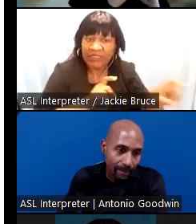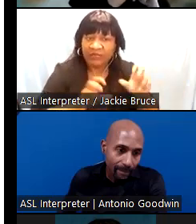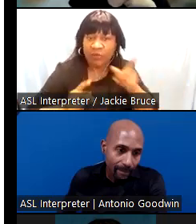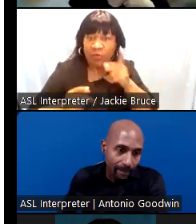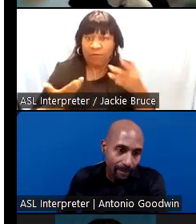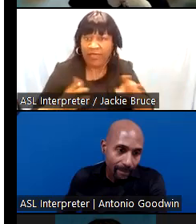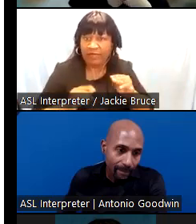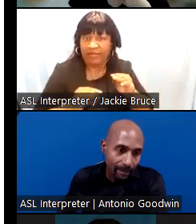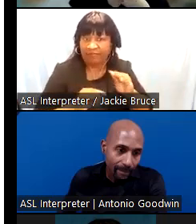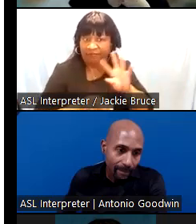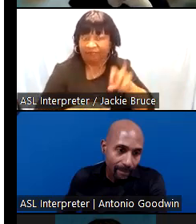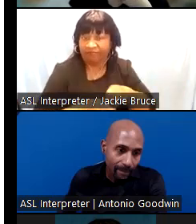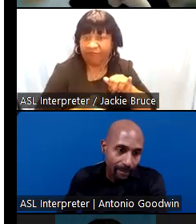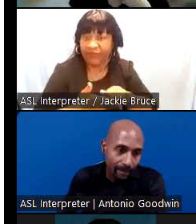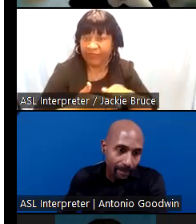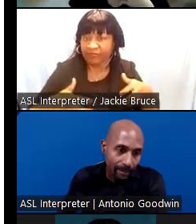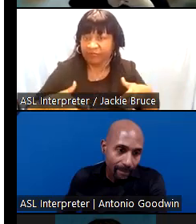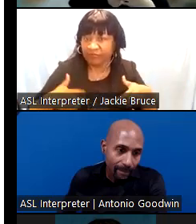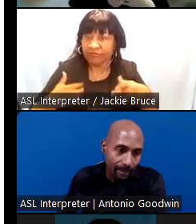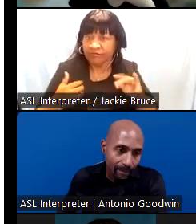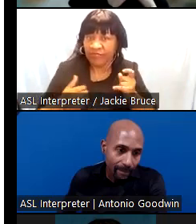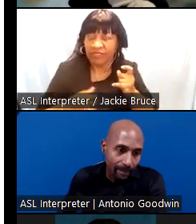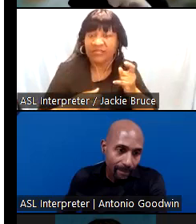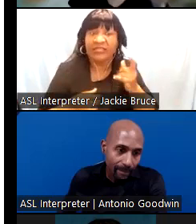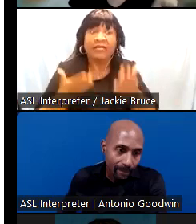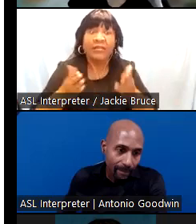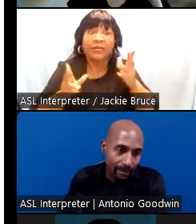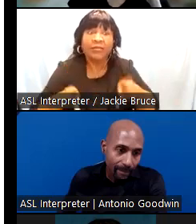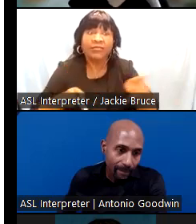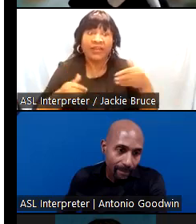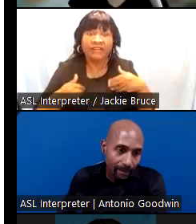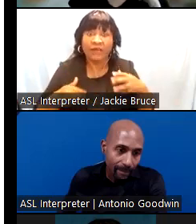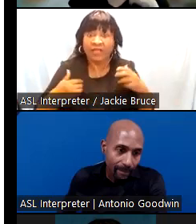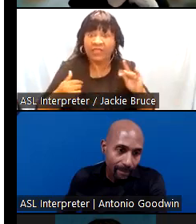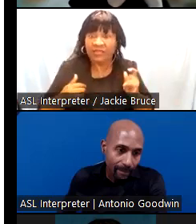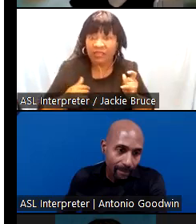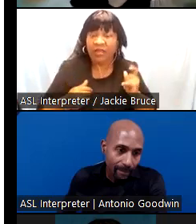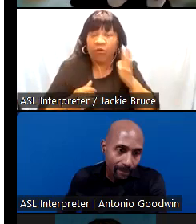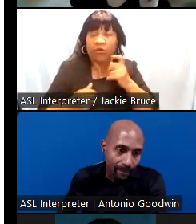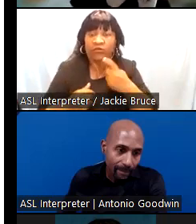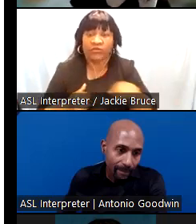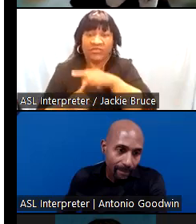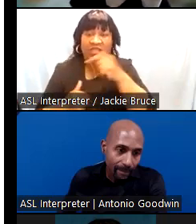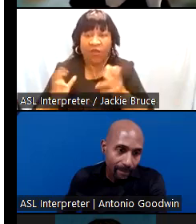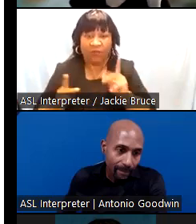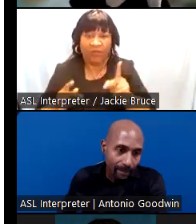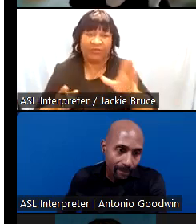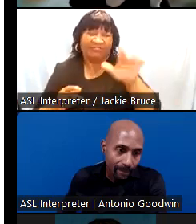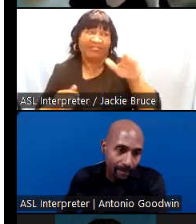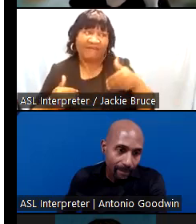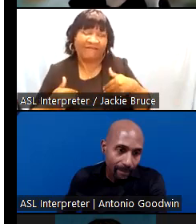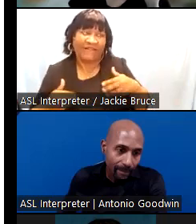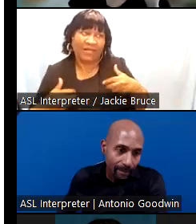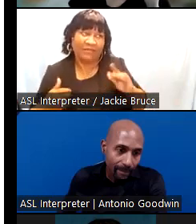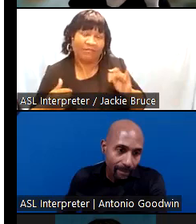And then if somebody knows that they have monkeypox, they want to tell anybody that they may have exposed. So it